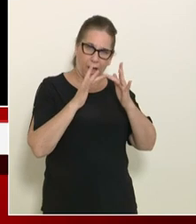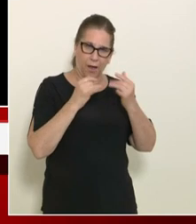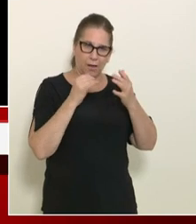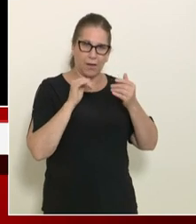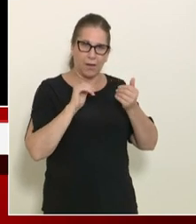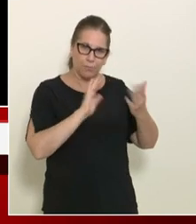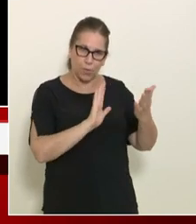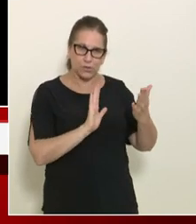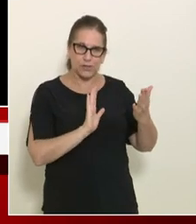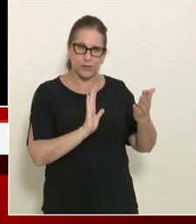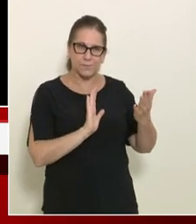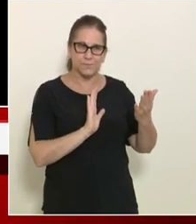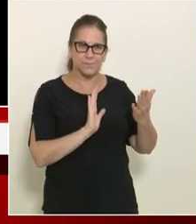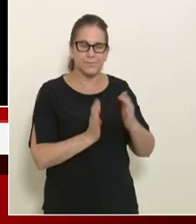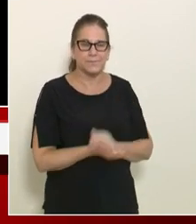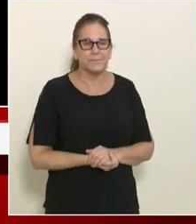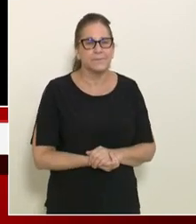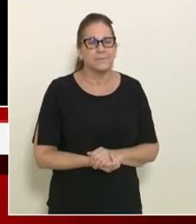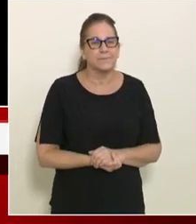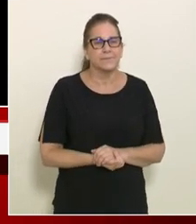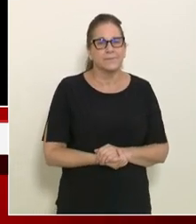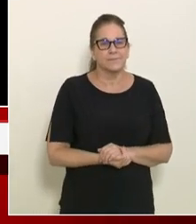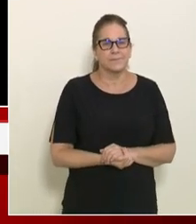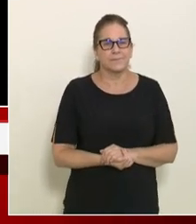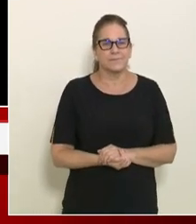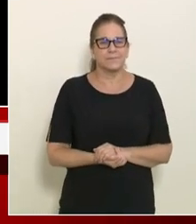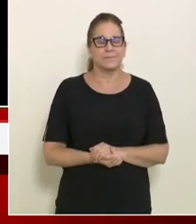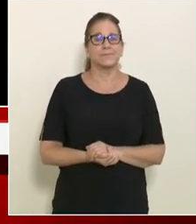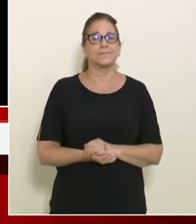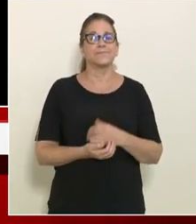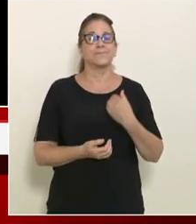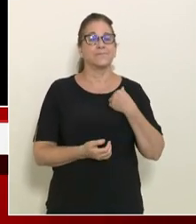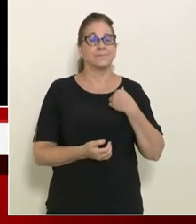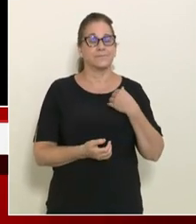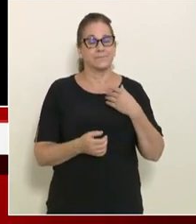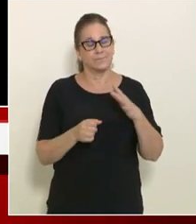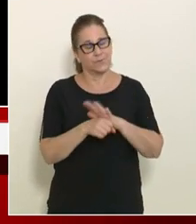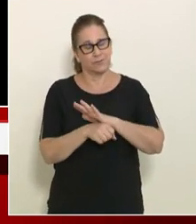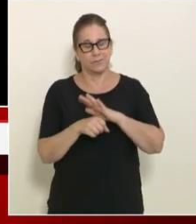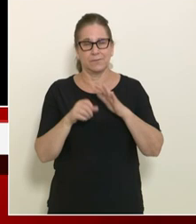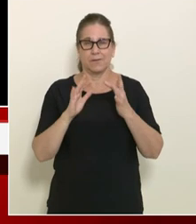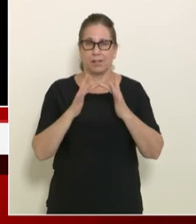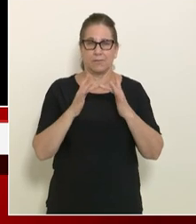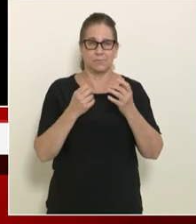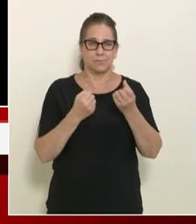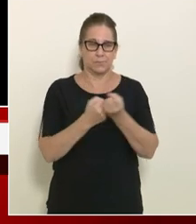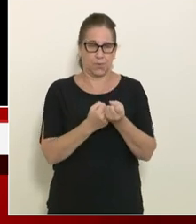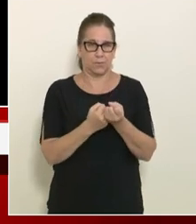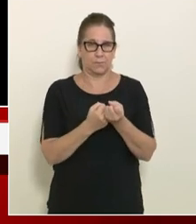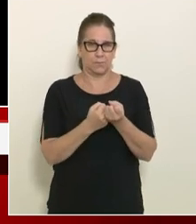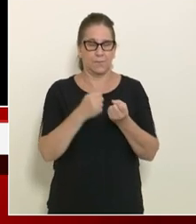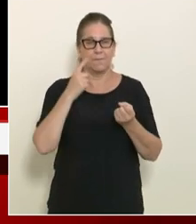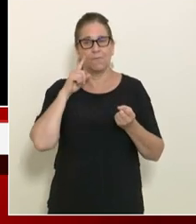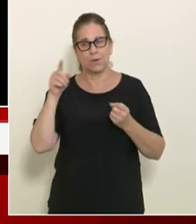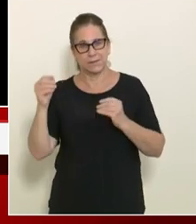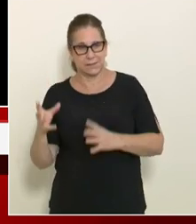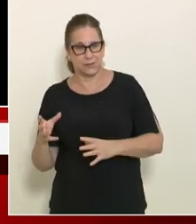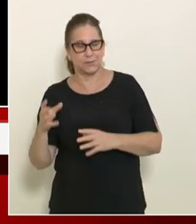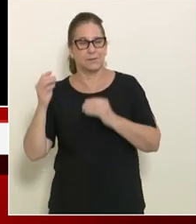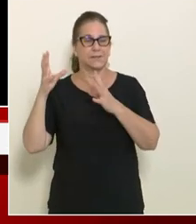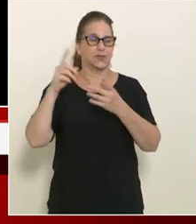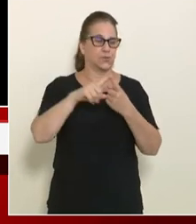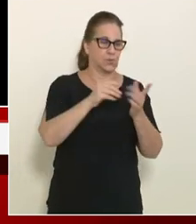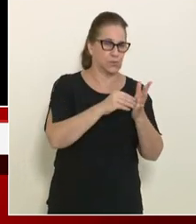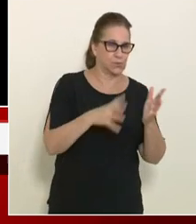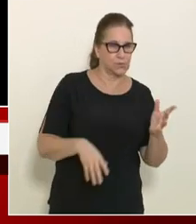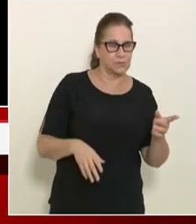we provided the tools and resources to our teachers, and those resources are also available to our students for a successful start. One